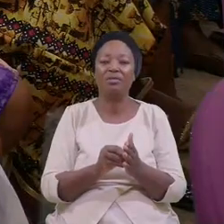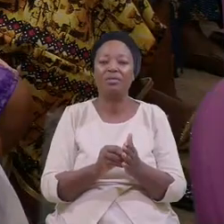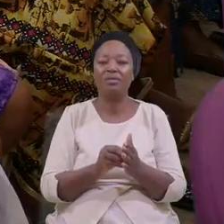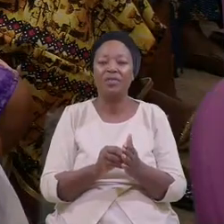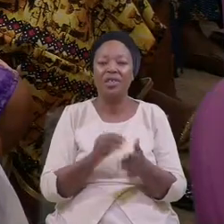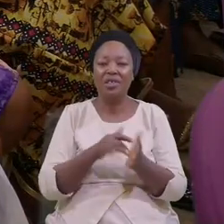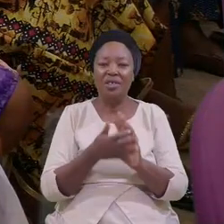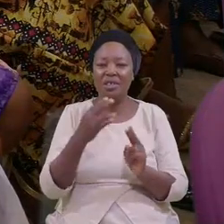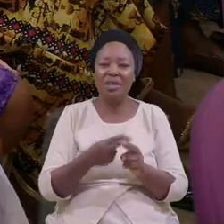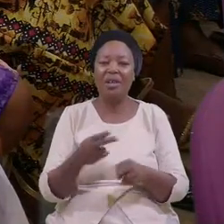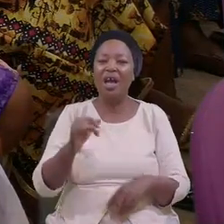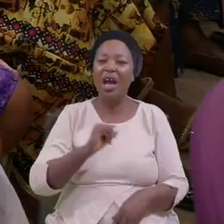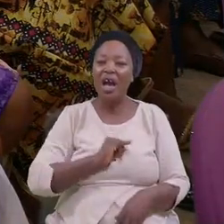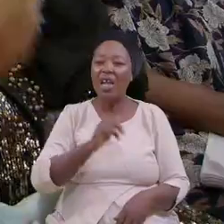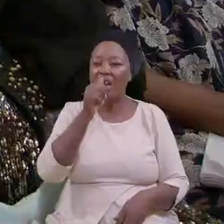I am his property.